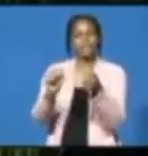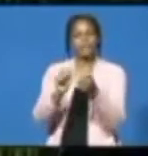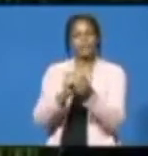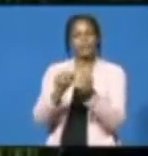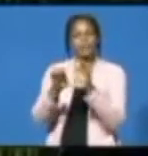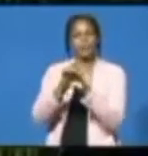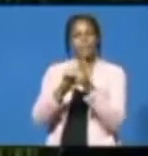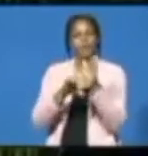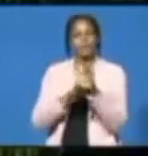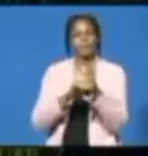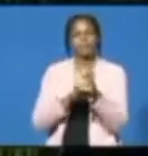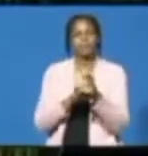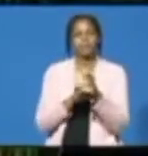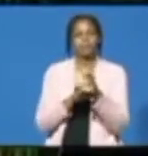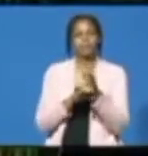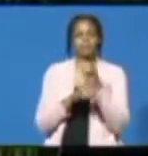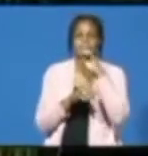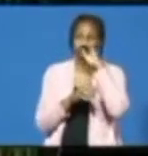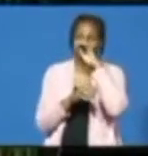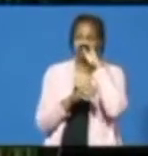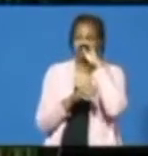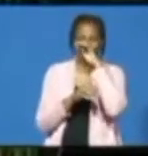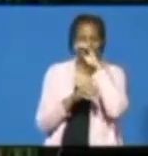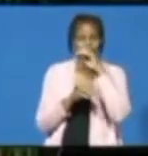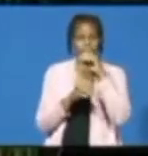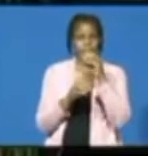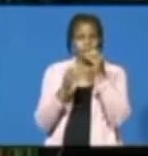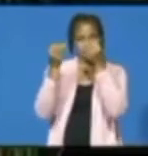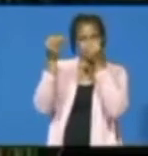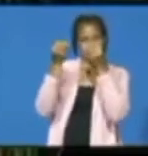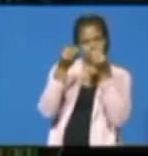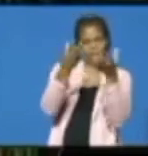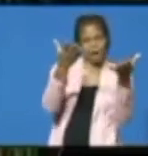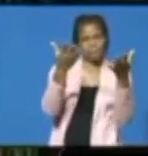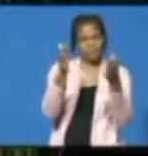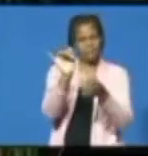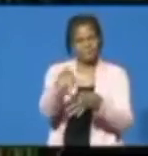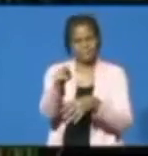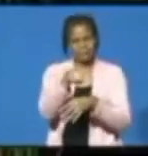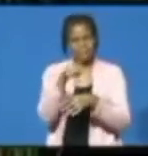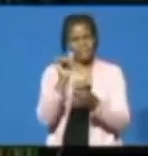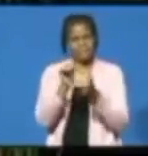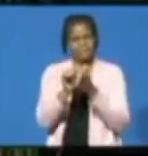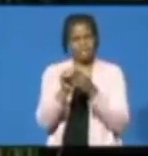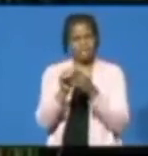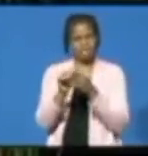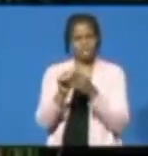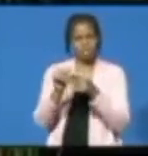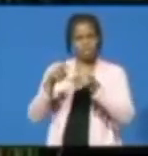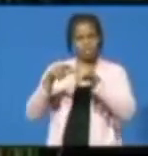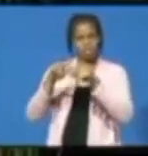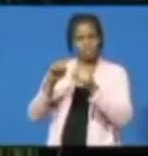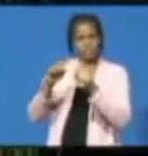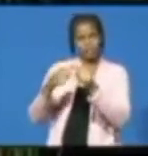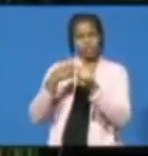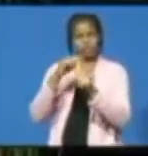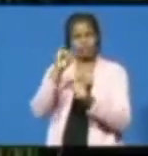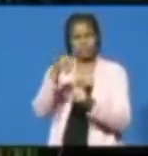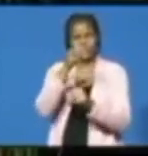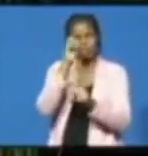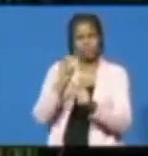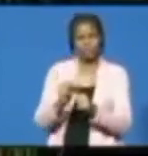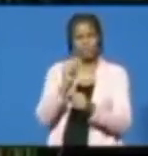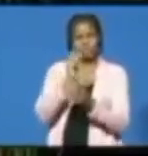hit you, let them know the salt of 1 John 2 and verse